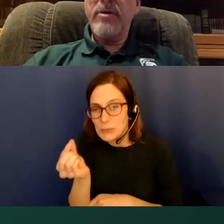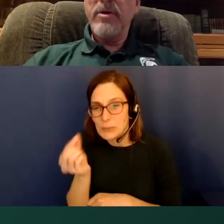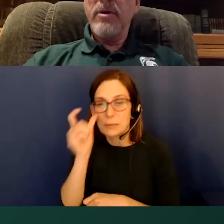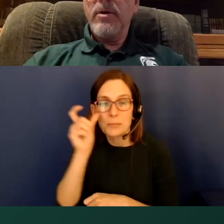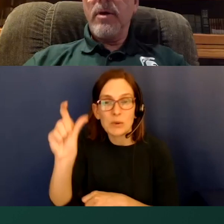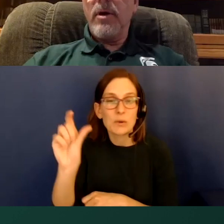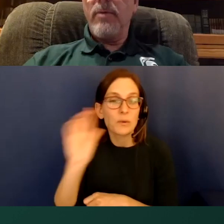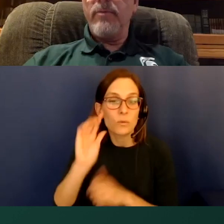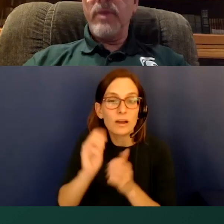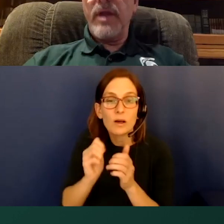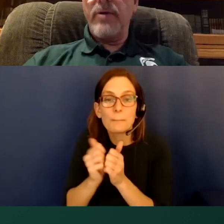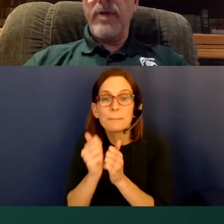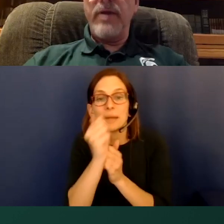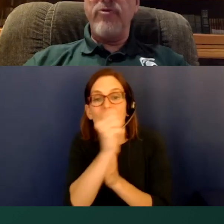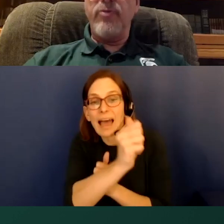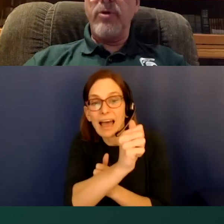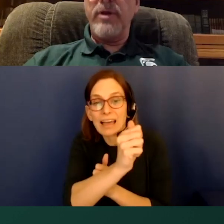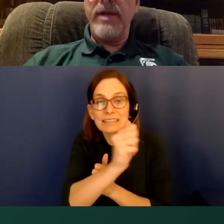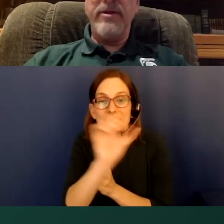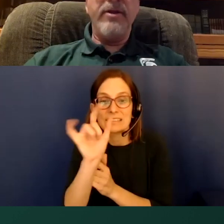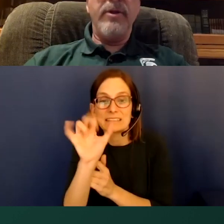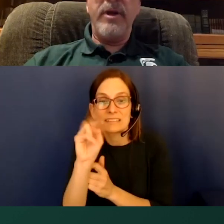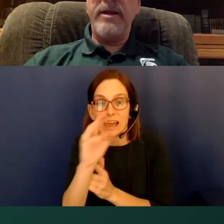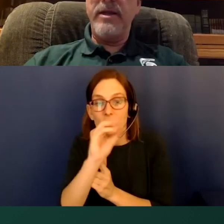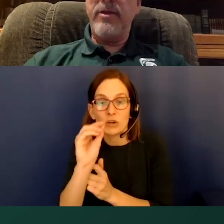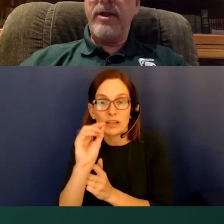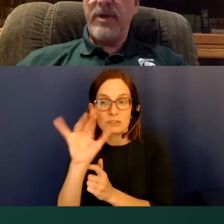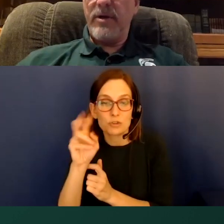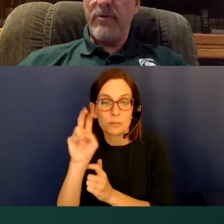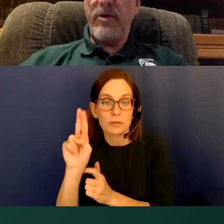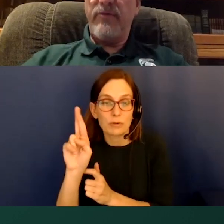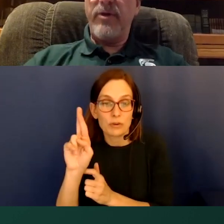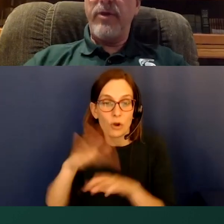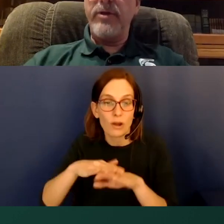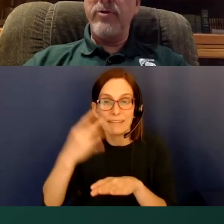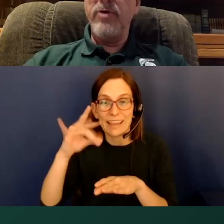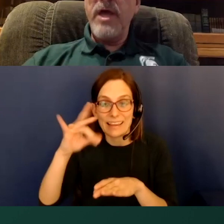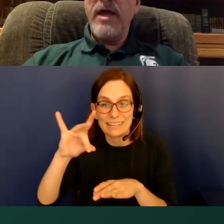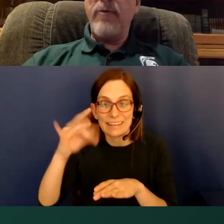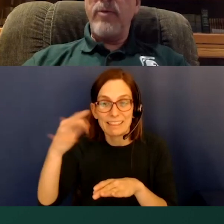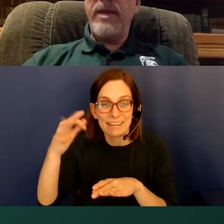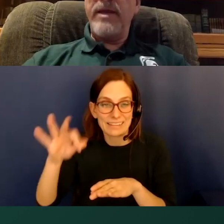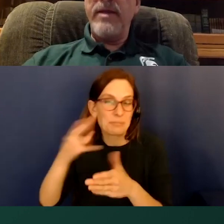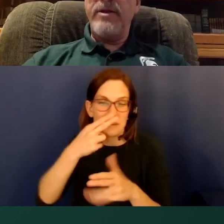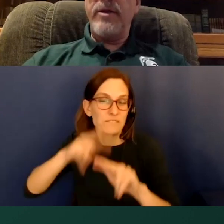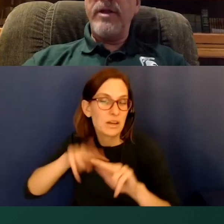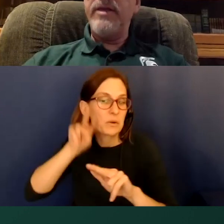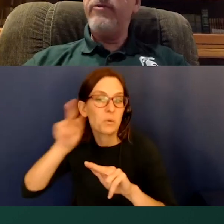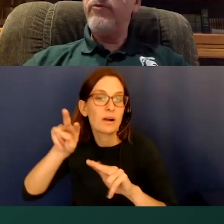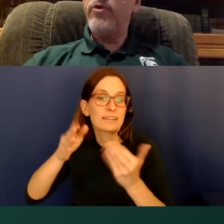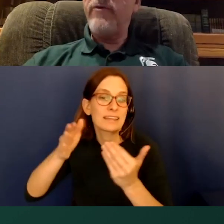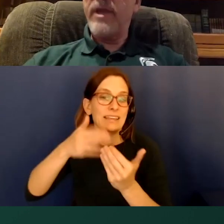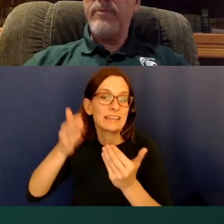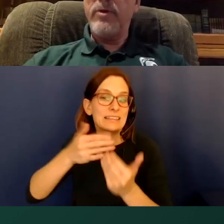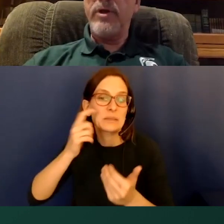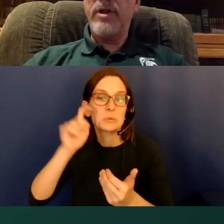past Saturn and Jupiter on the 18th and the 19th. And that'll be a fun thing to do. That will make it easy to see, even